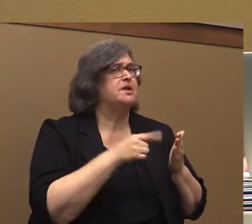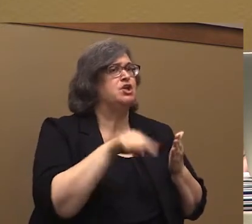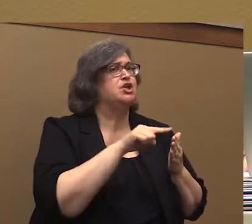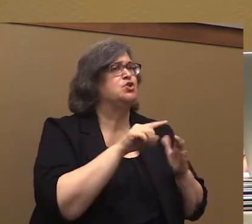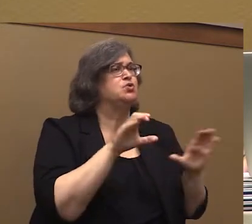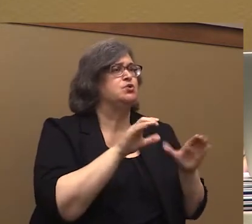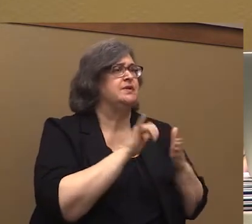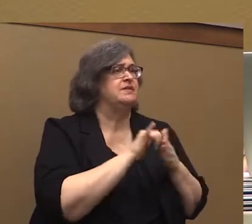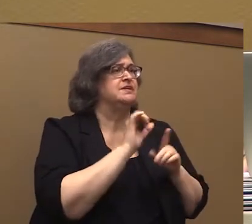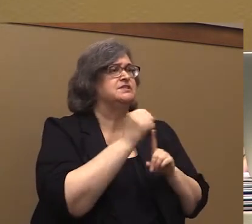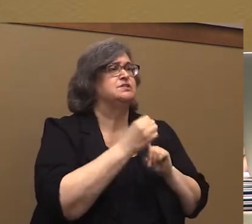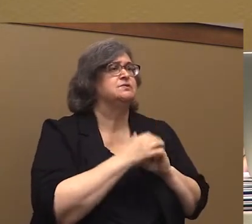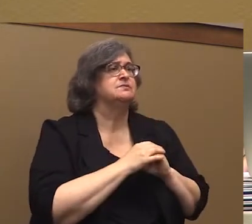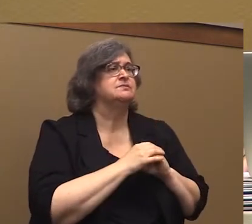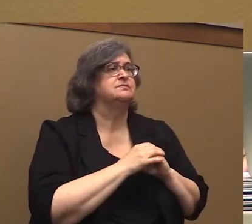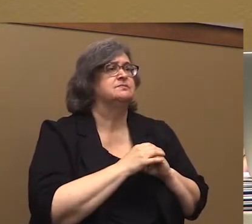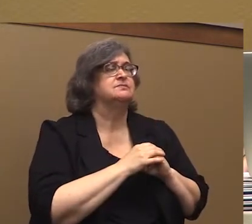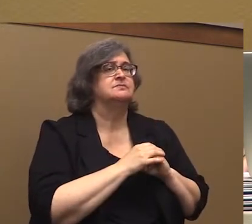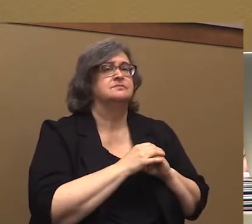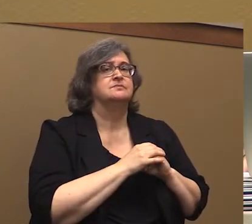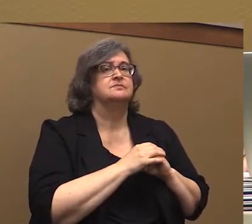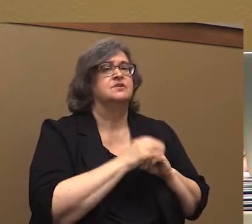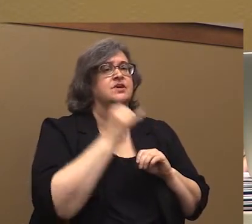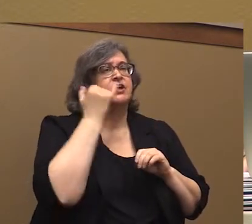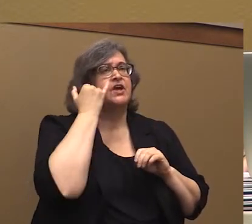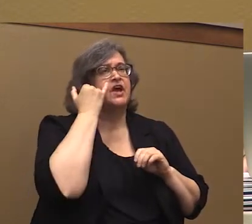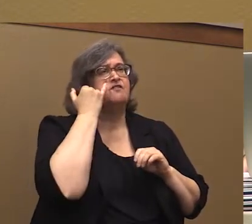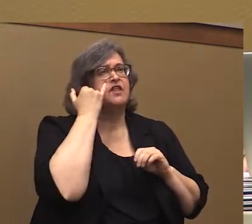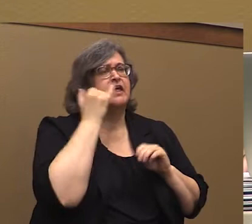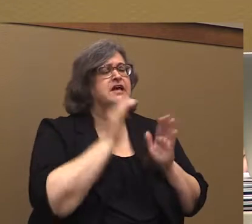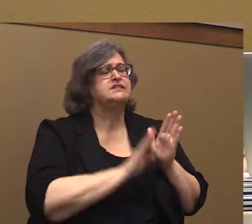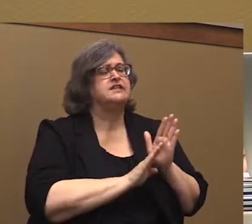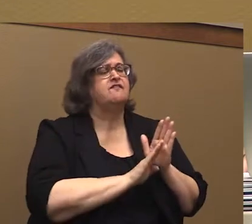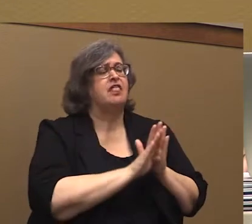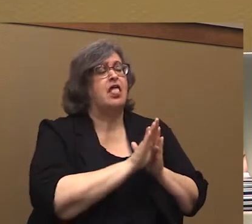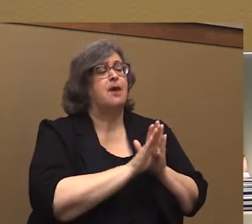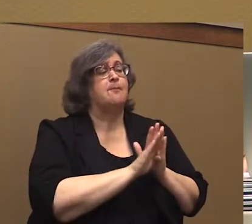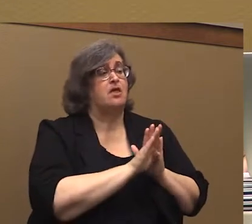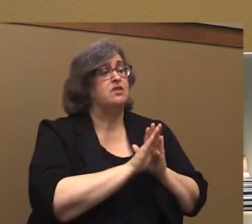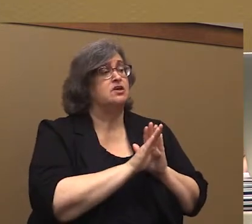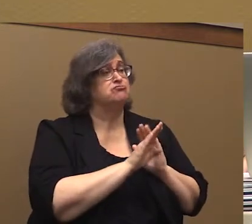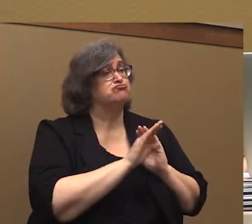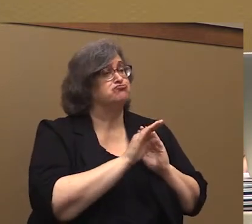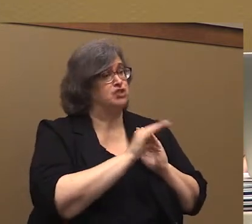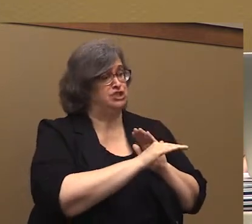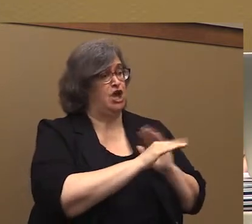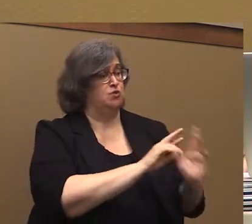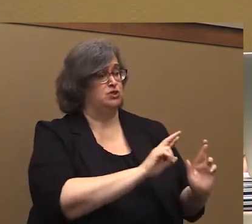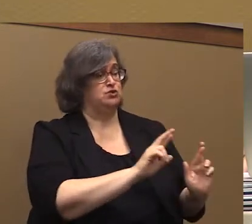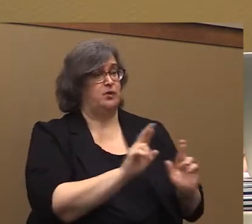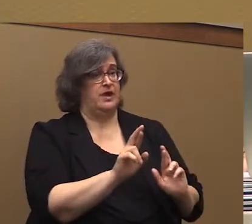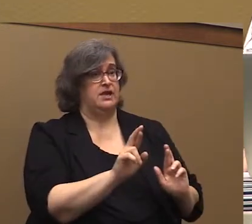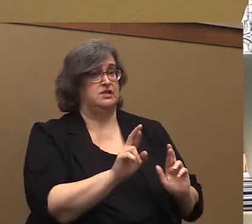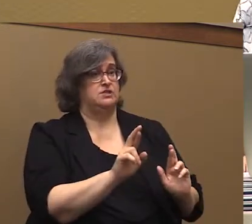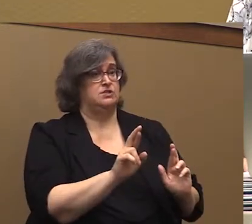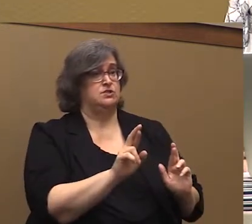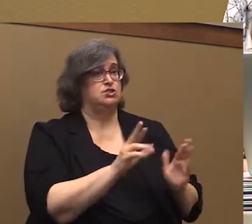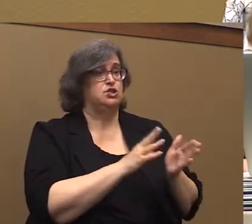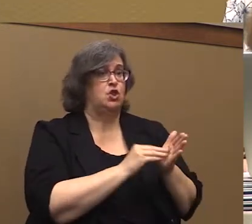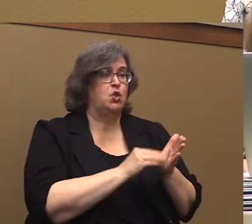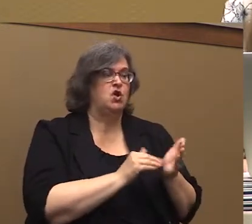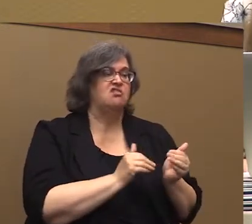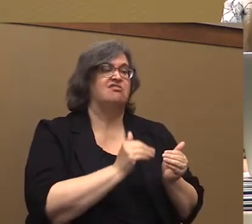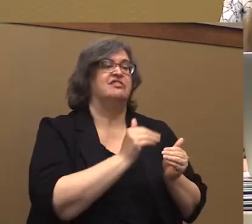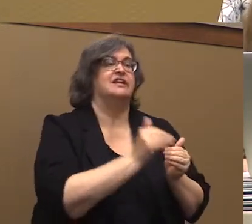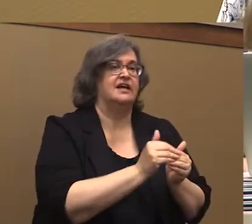might you do in that situation? If you thought developmentally the child was ready to take the next